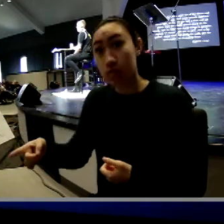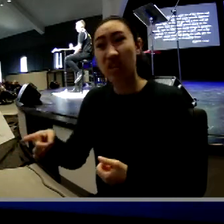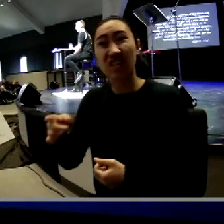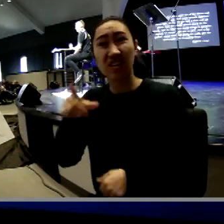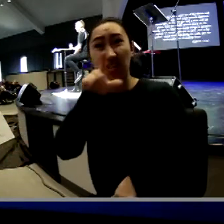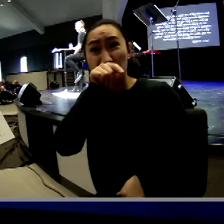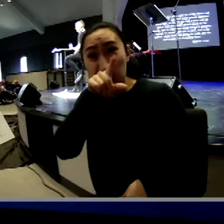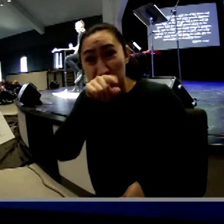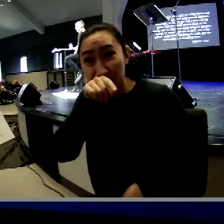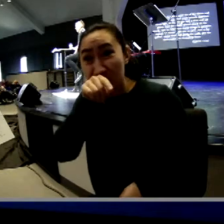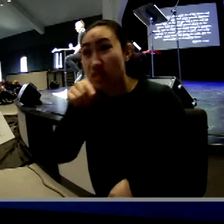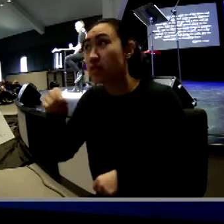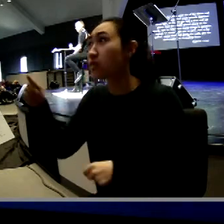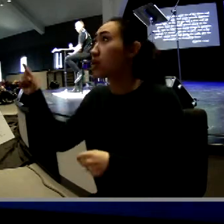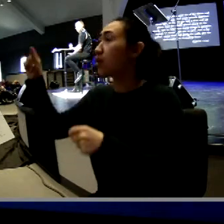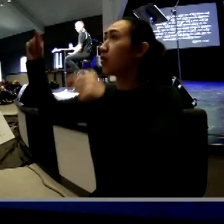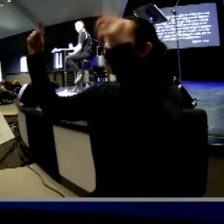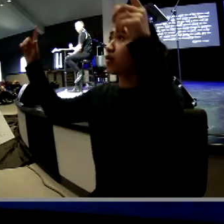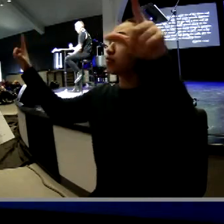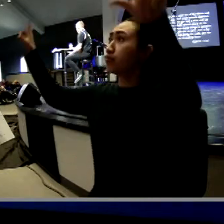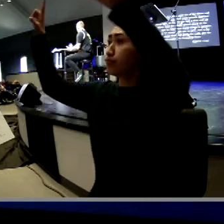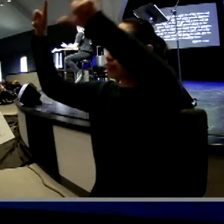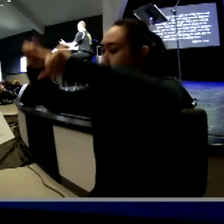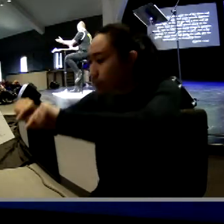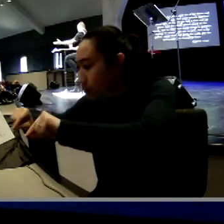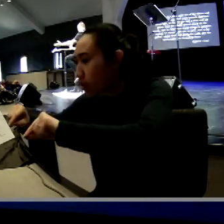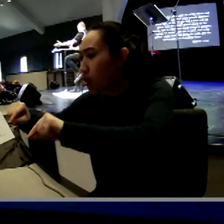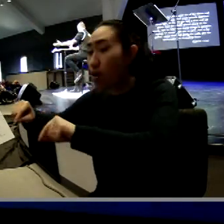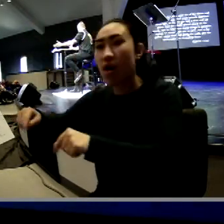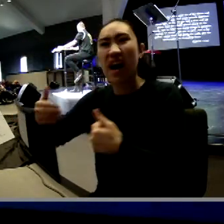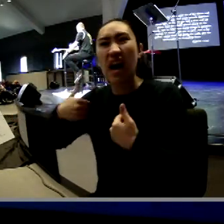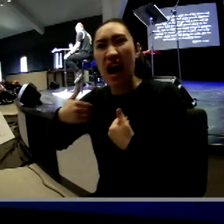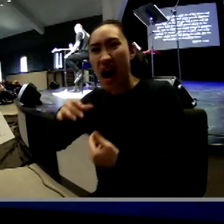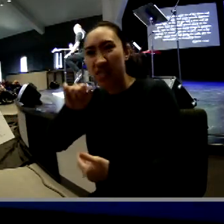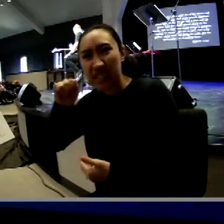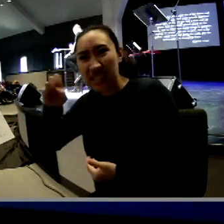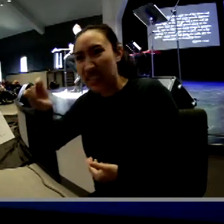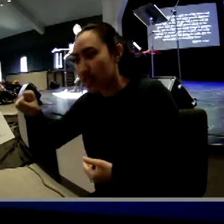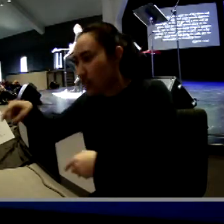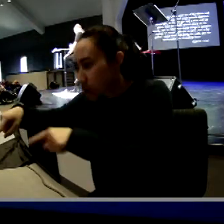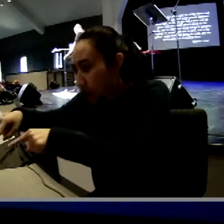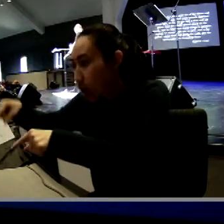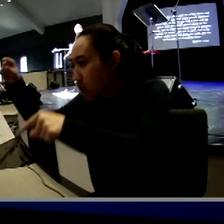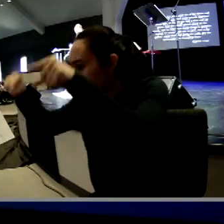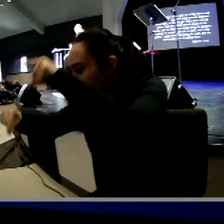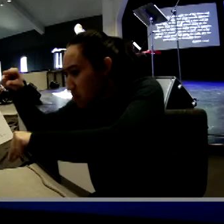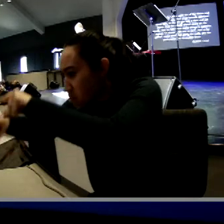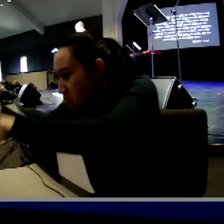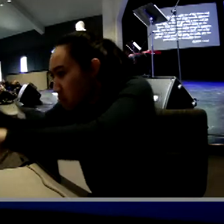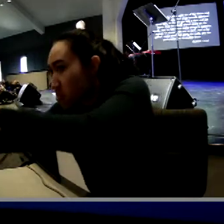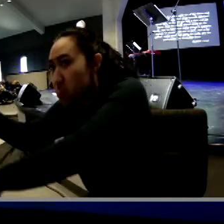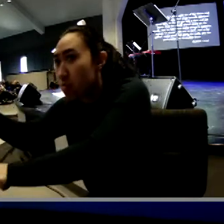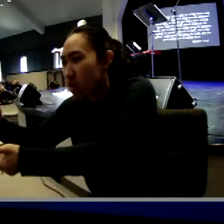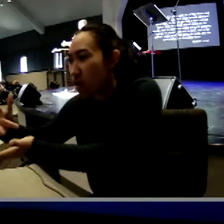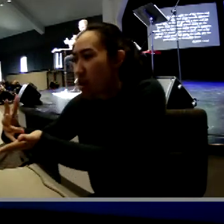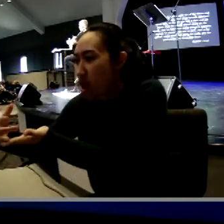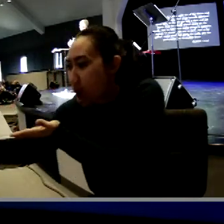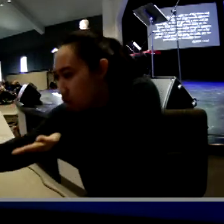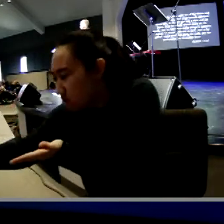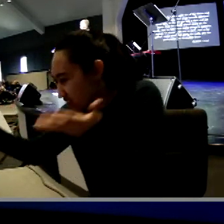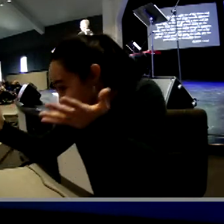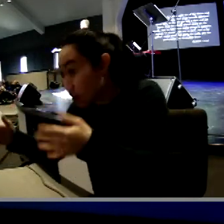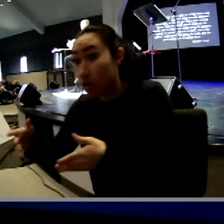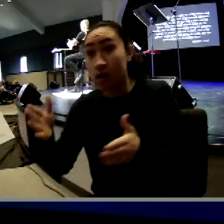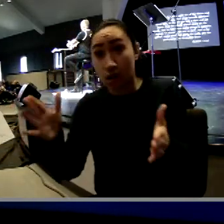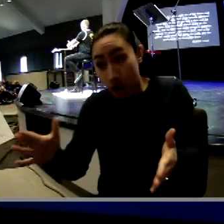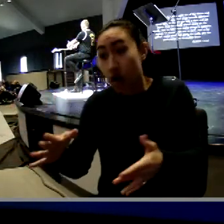The path makes sense. The rocky soil makes sense. These aren't foreign things. This is all